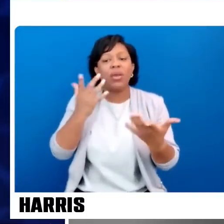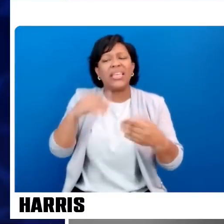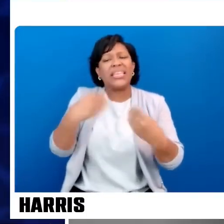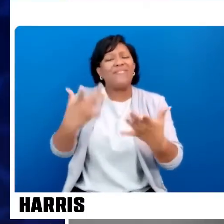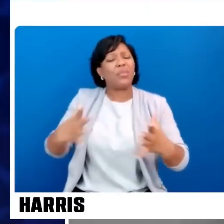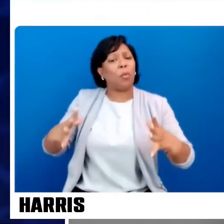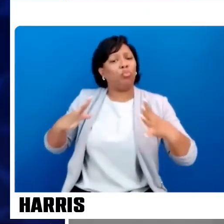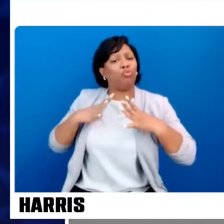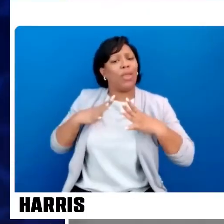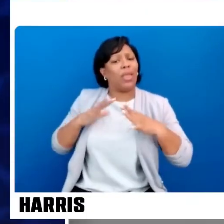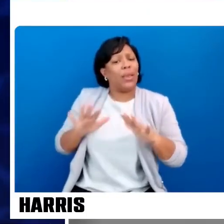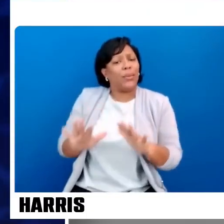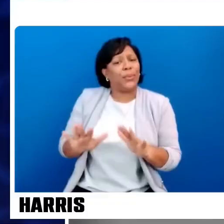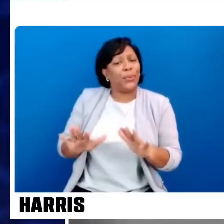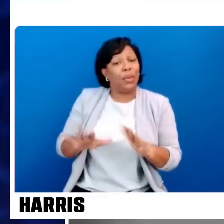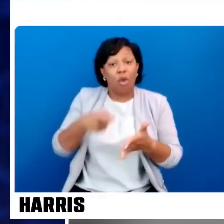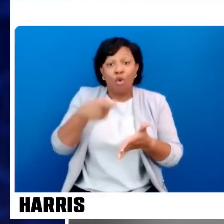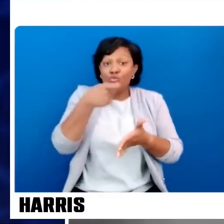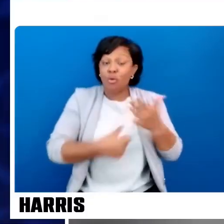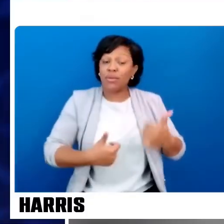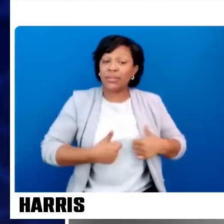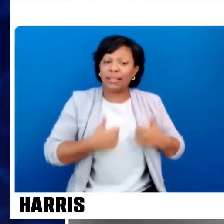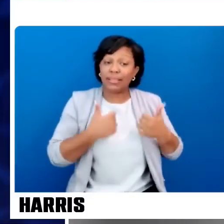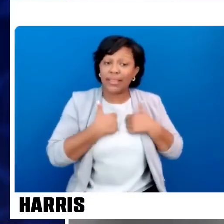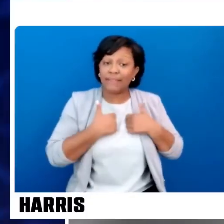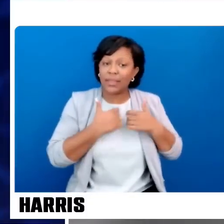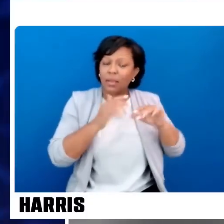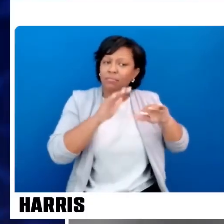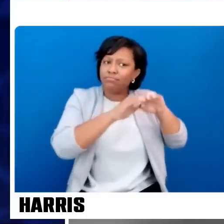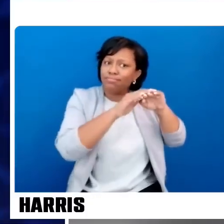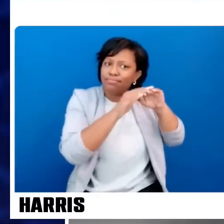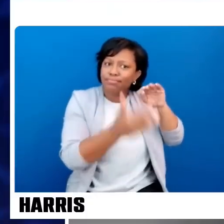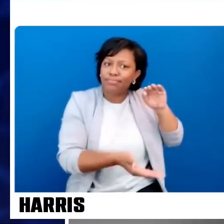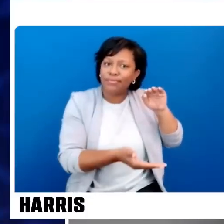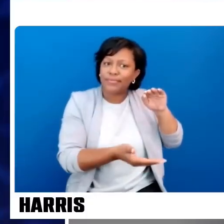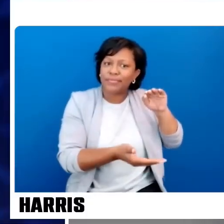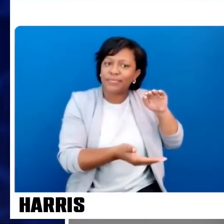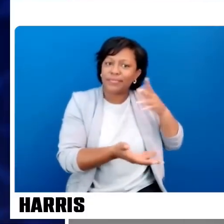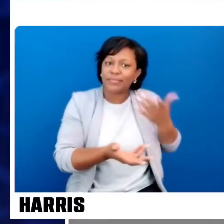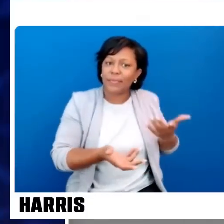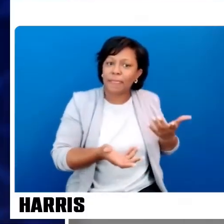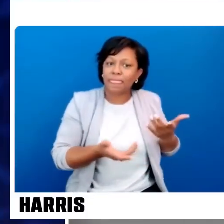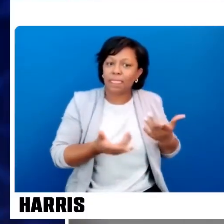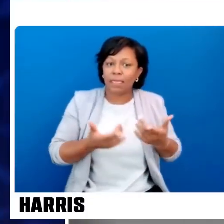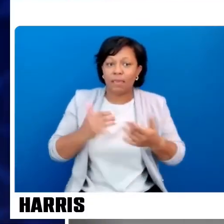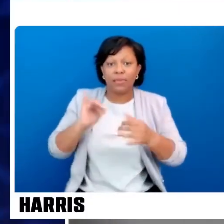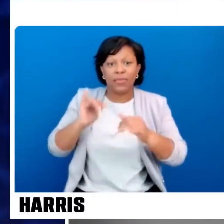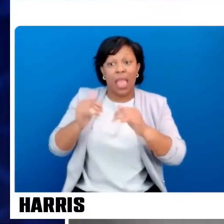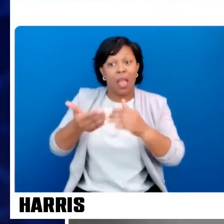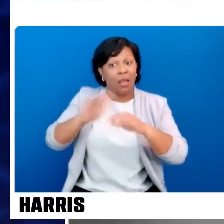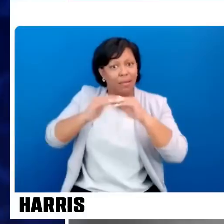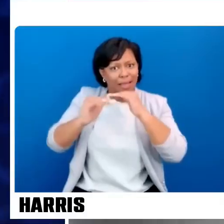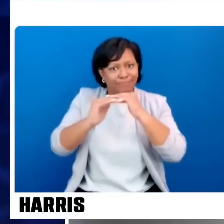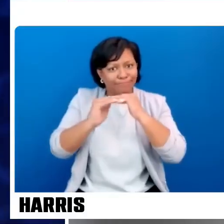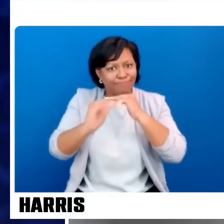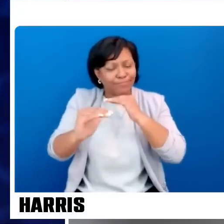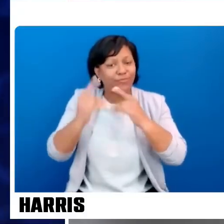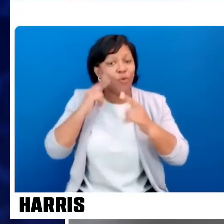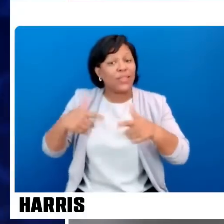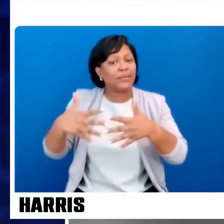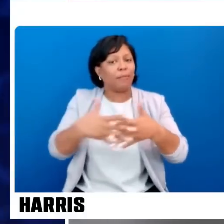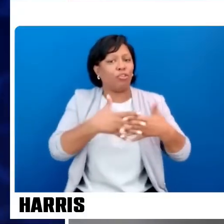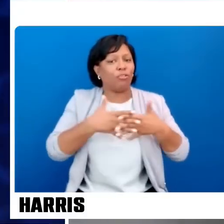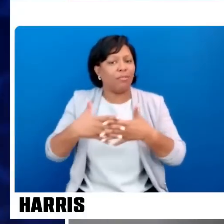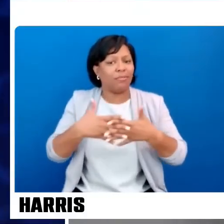we can do together that is about sustaining America's standing in the world and ensuring that we have the respect that we